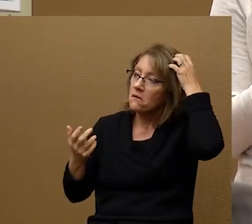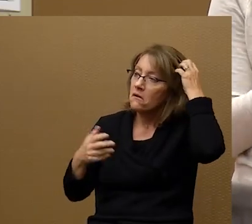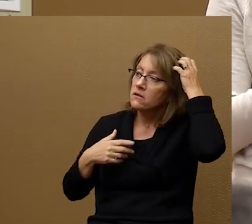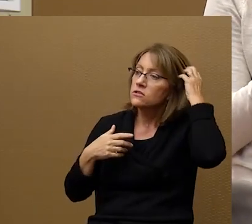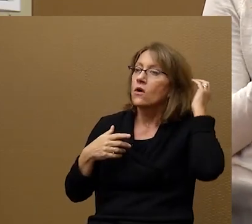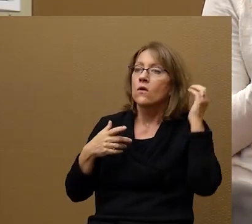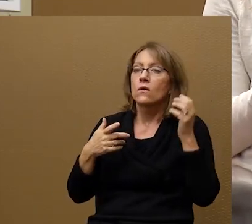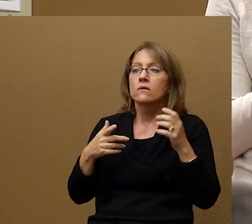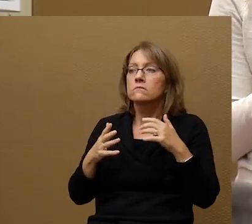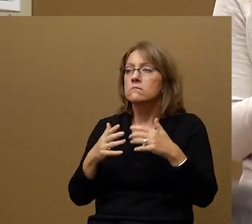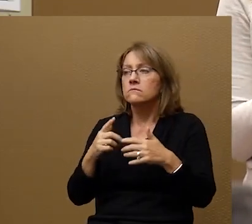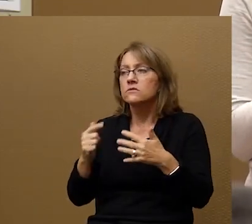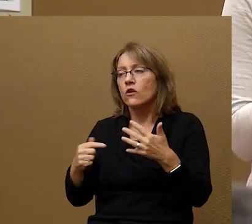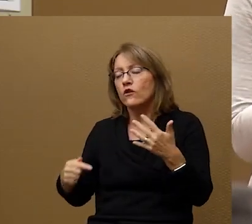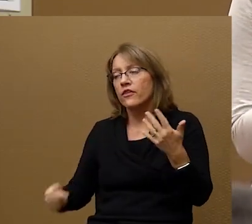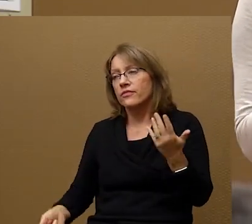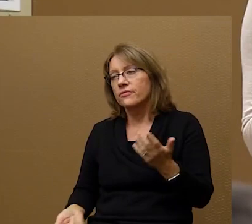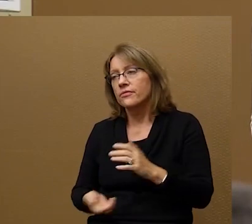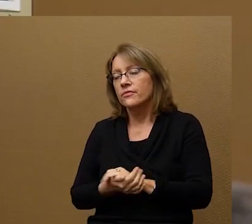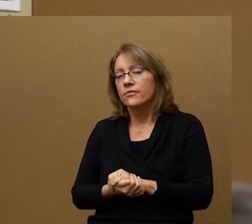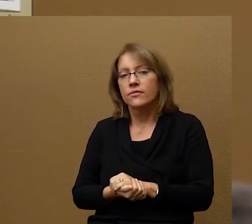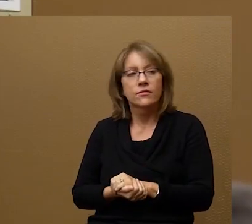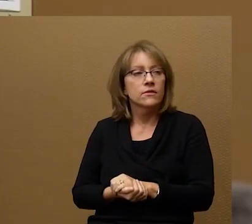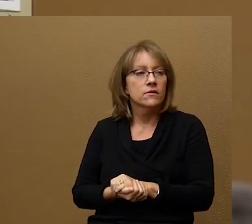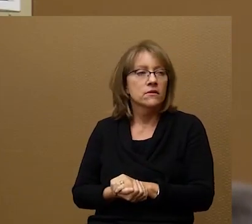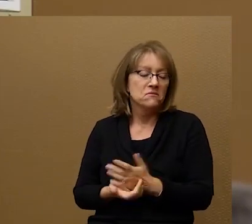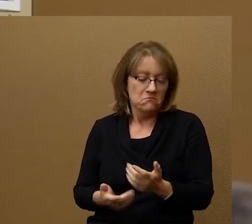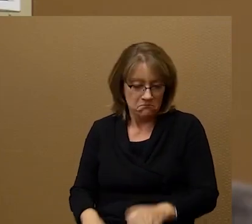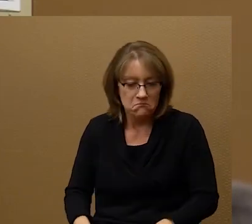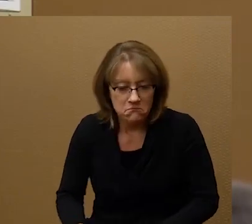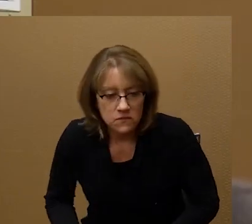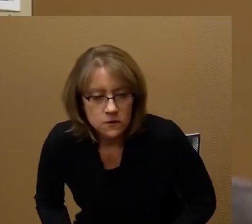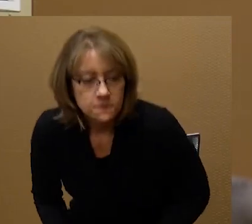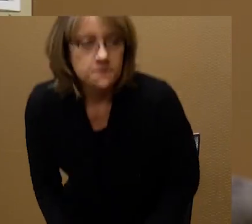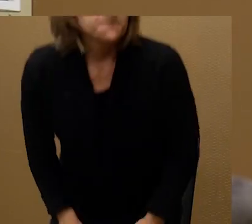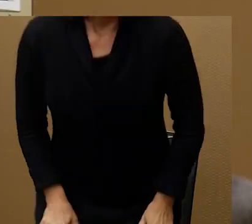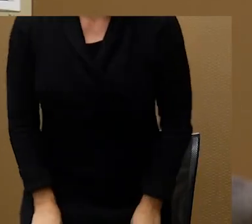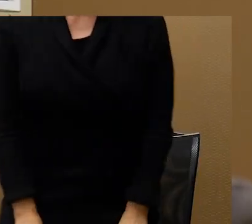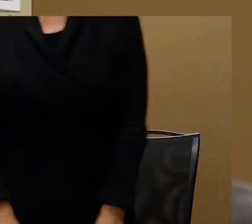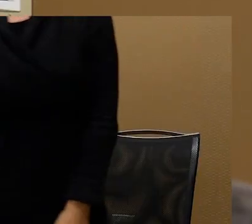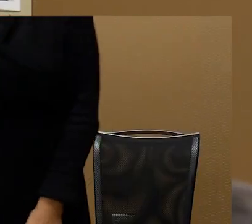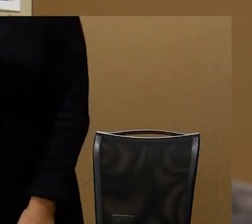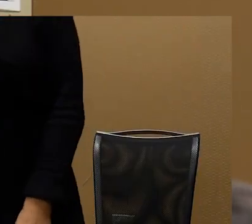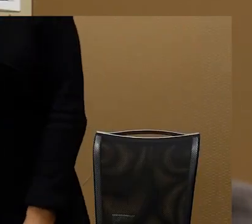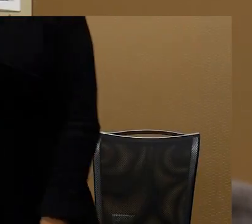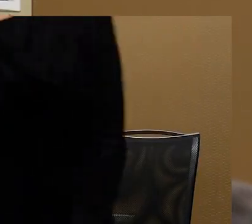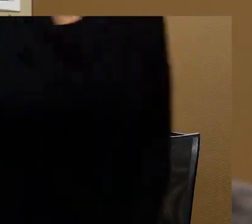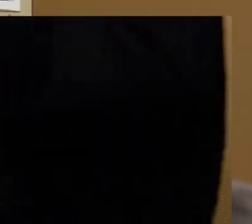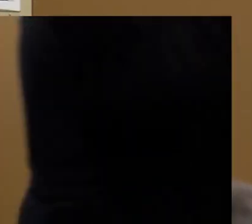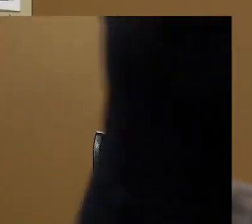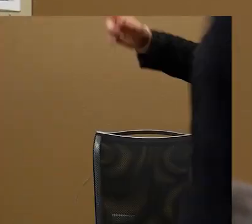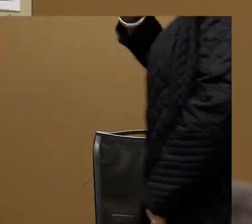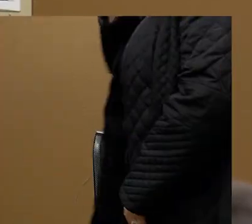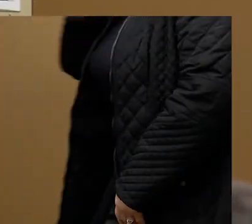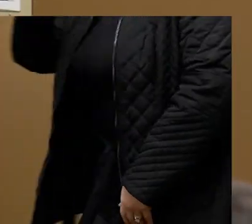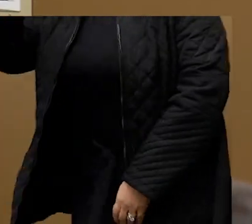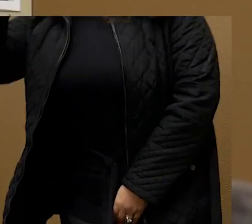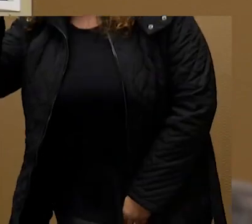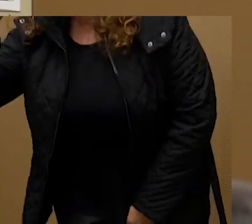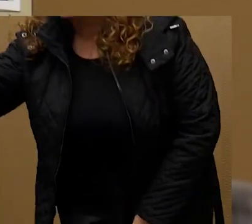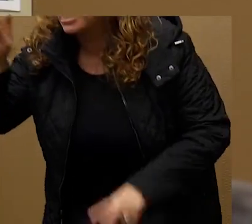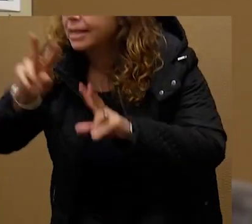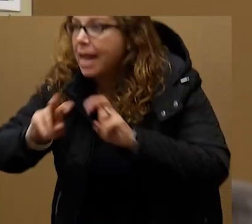then so on and so forth. There's a lot of steps that we tend to leave out in task analysis.